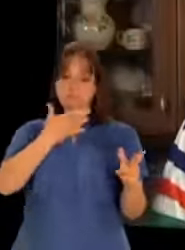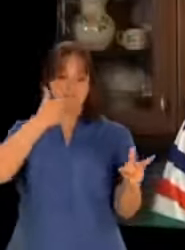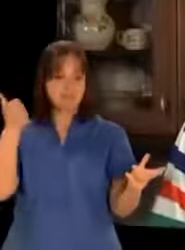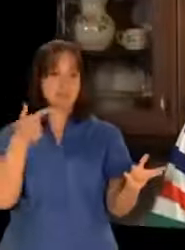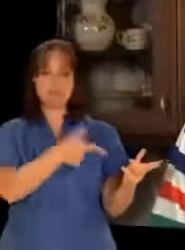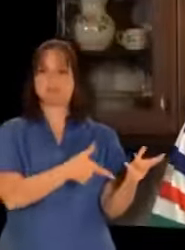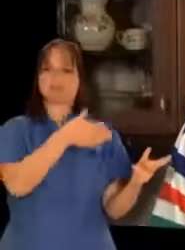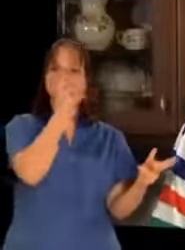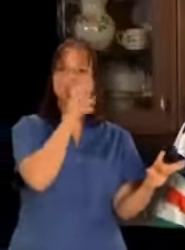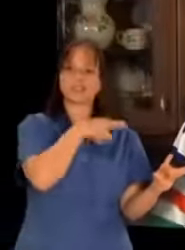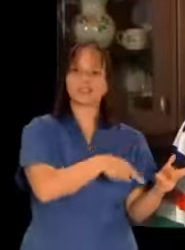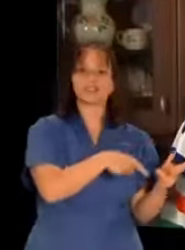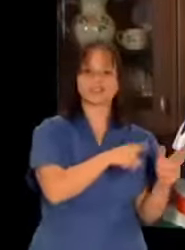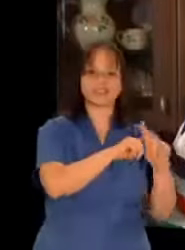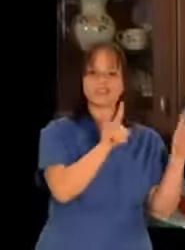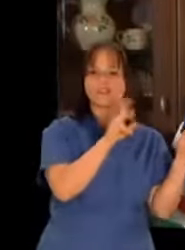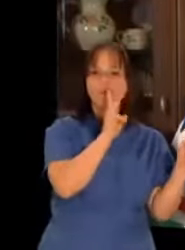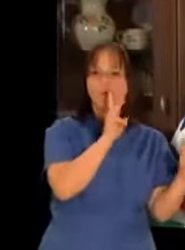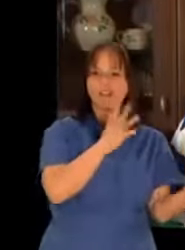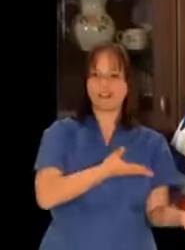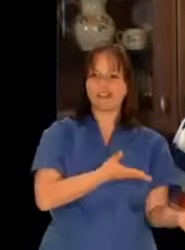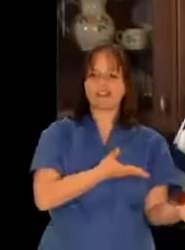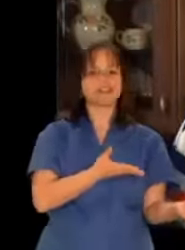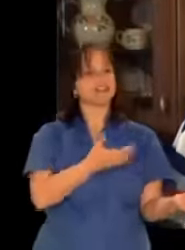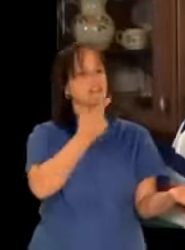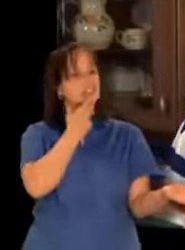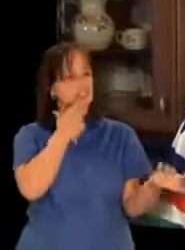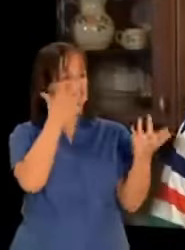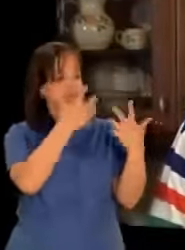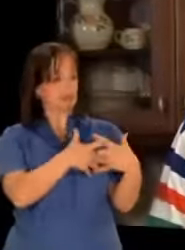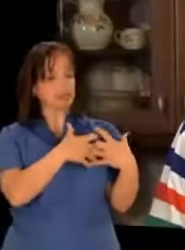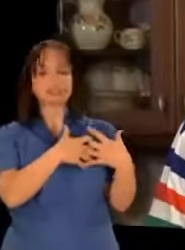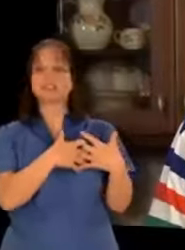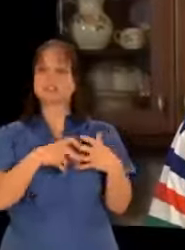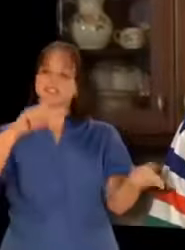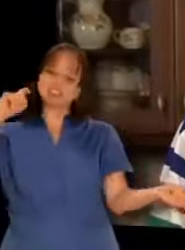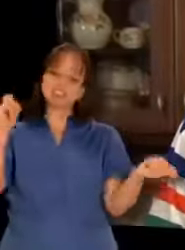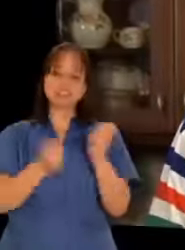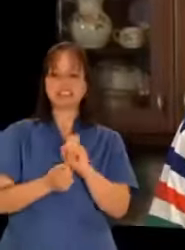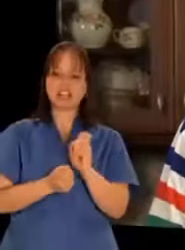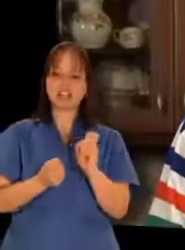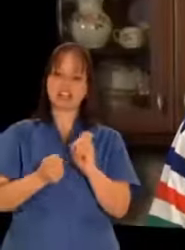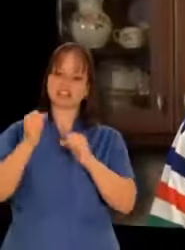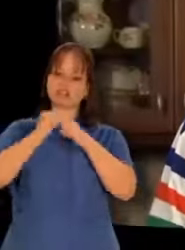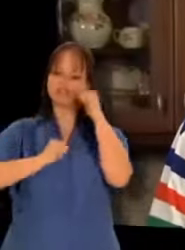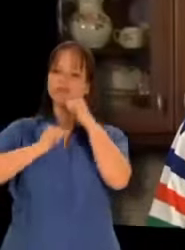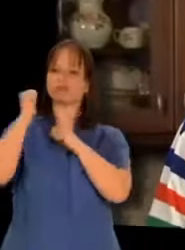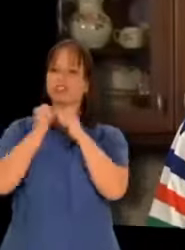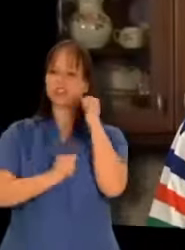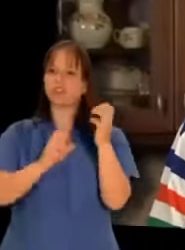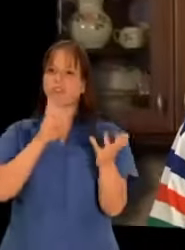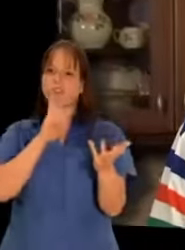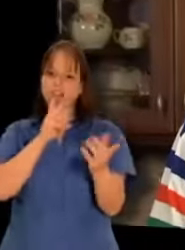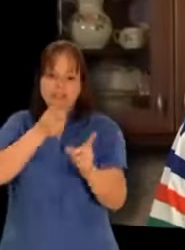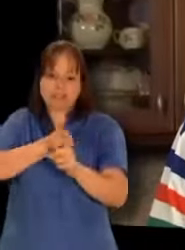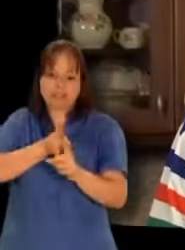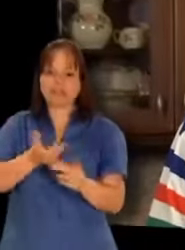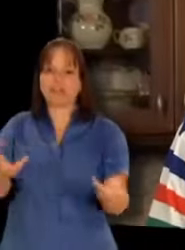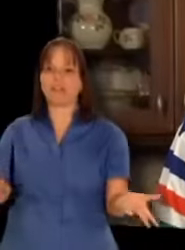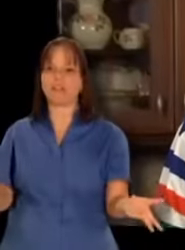better just by drinking different water. He said the machine actually changes the molecular structure of the